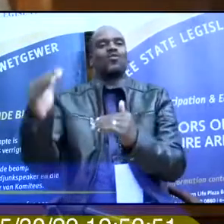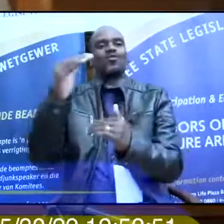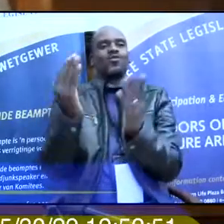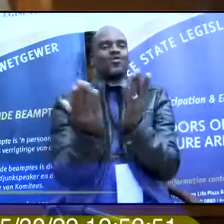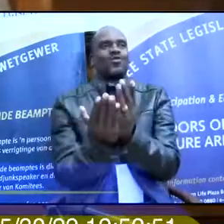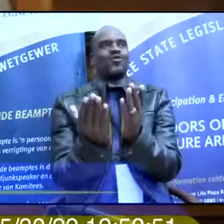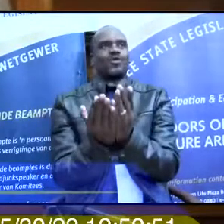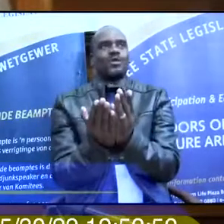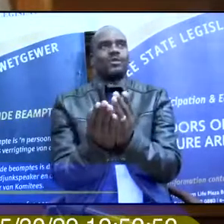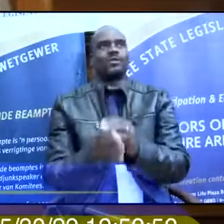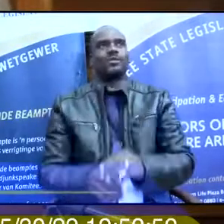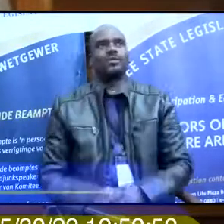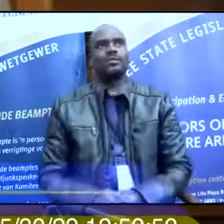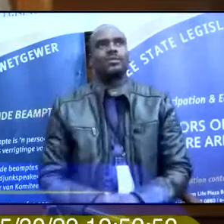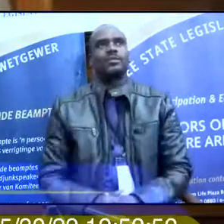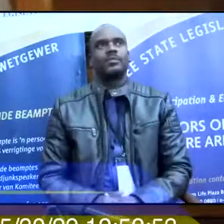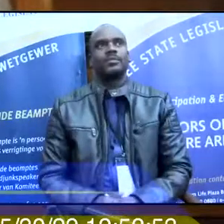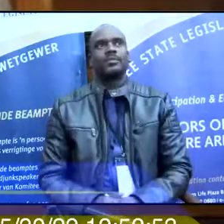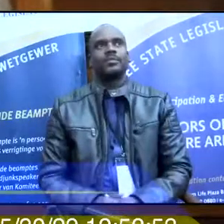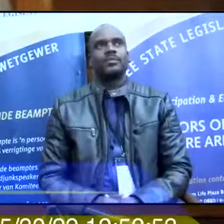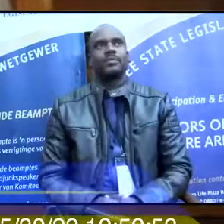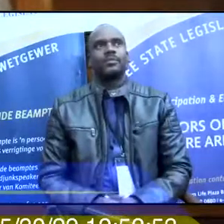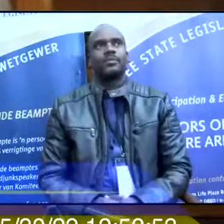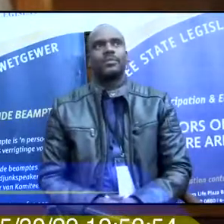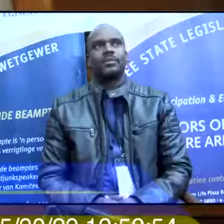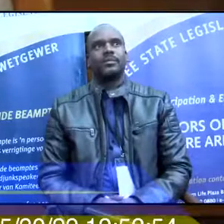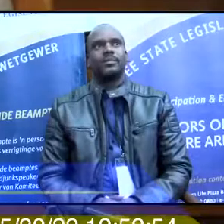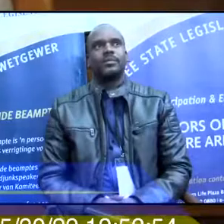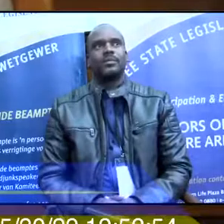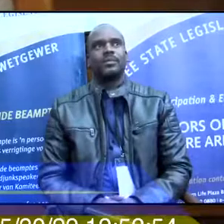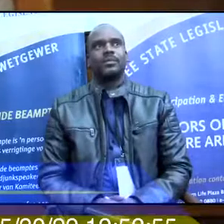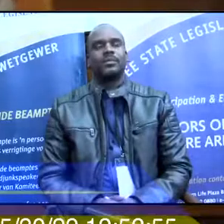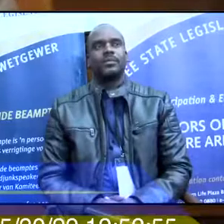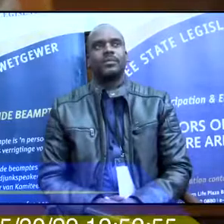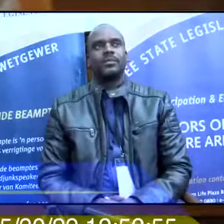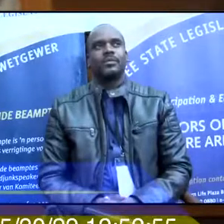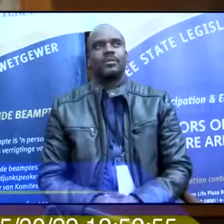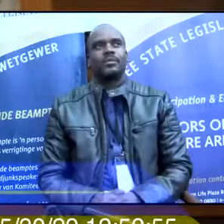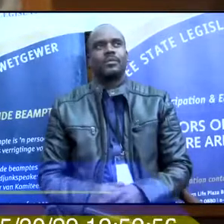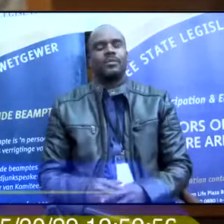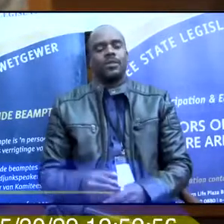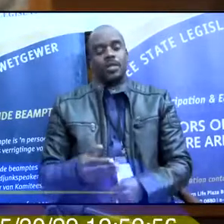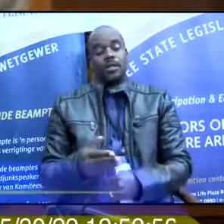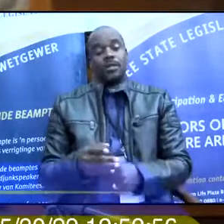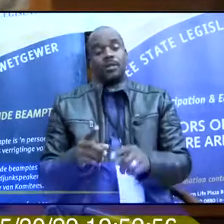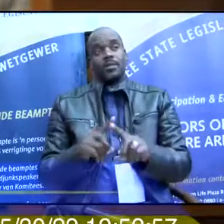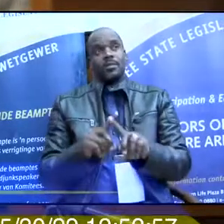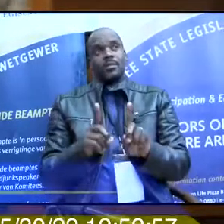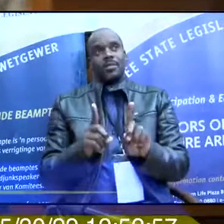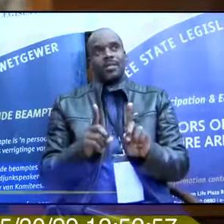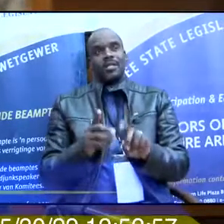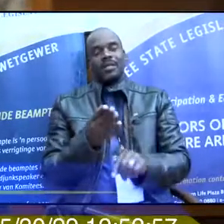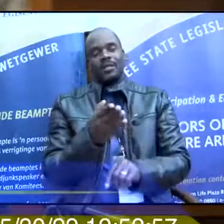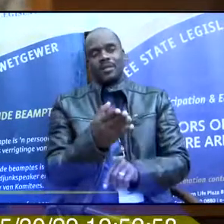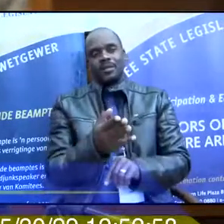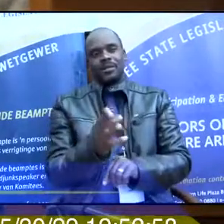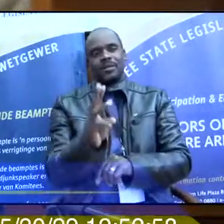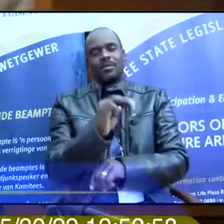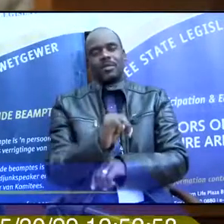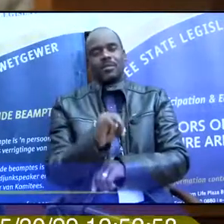so non-payment of this third parties it's very problem in in municipalities of my